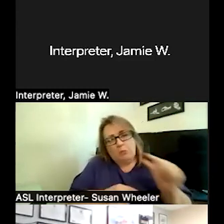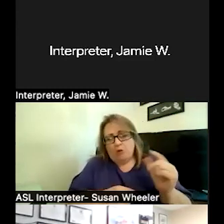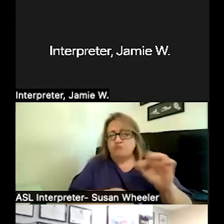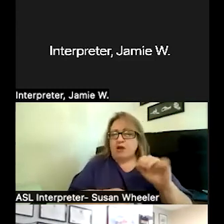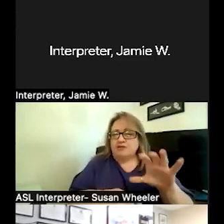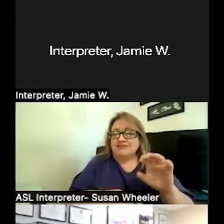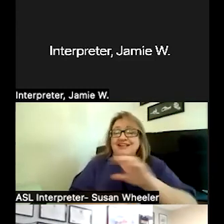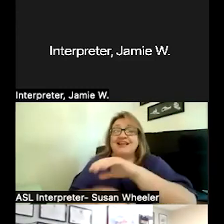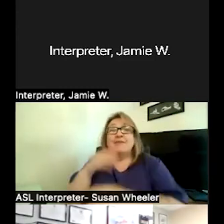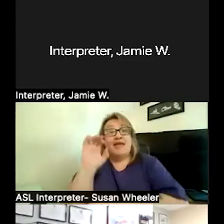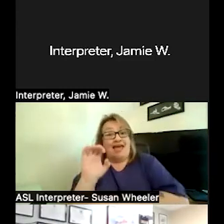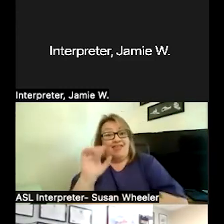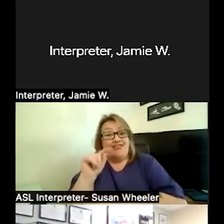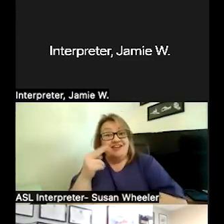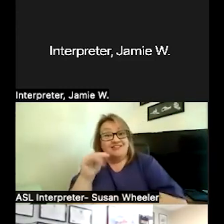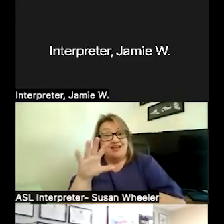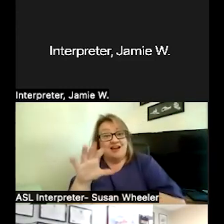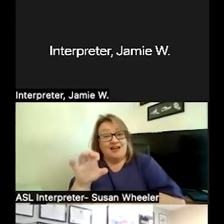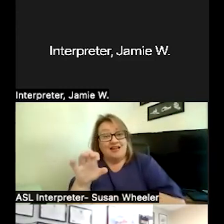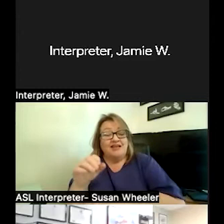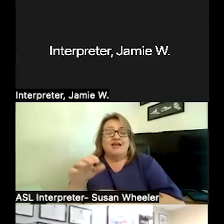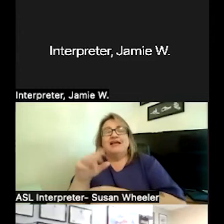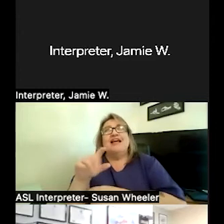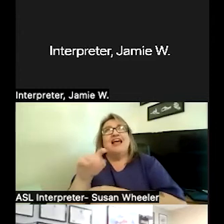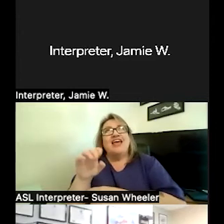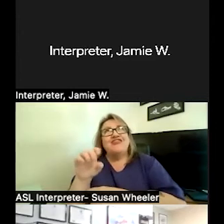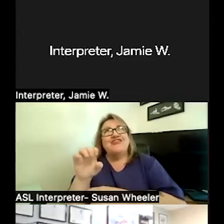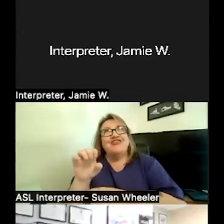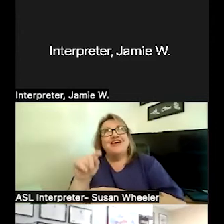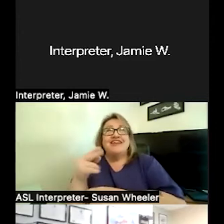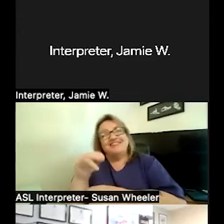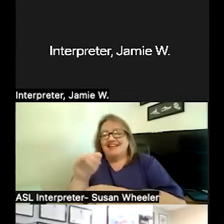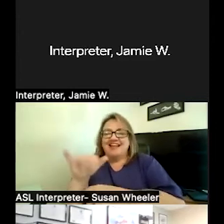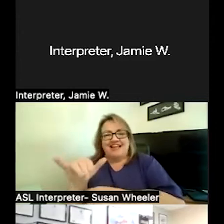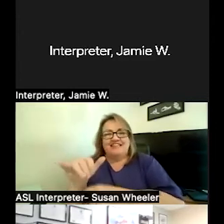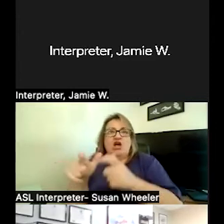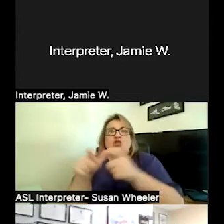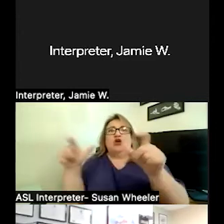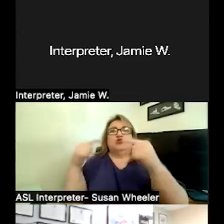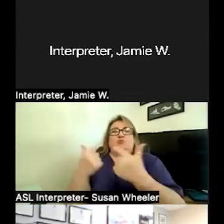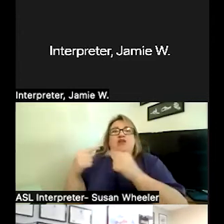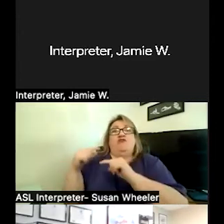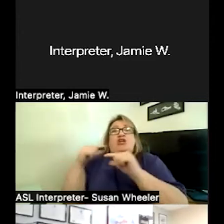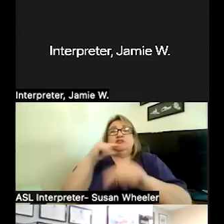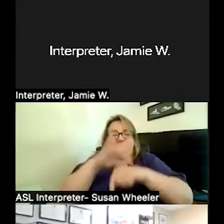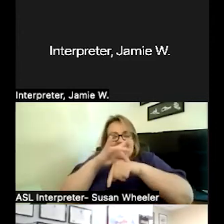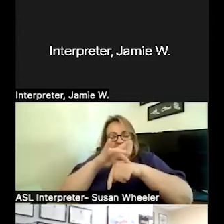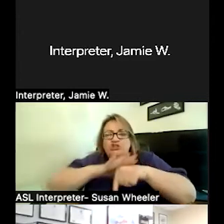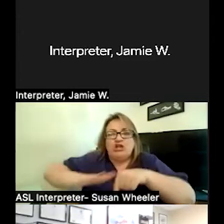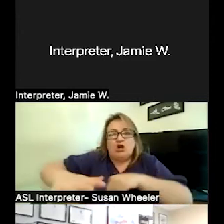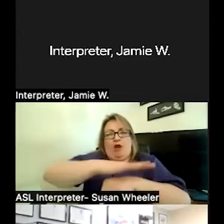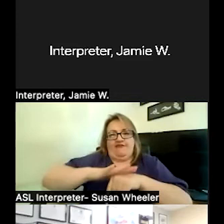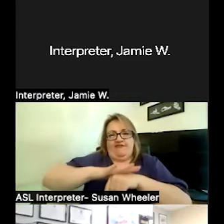tends to refer to large groups of geographic origin, such as Hispanic ethnicity or Arab